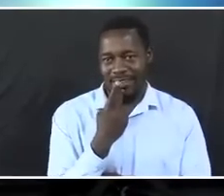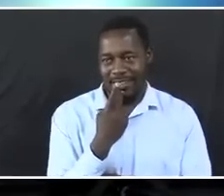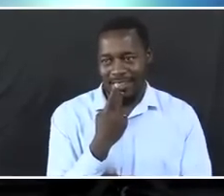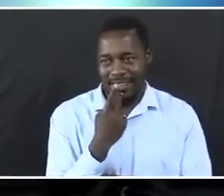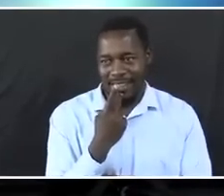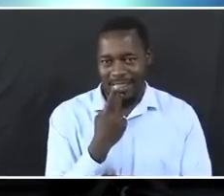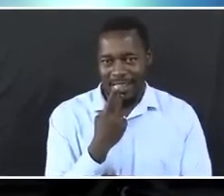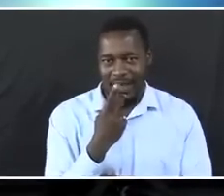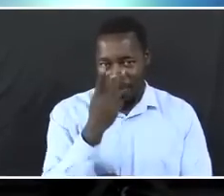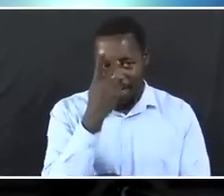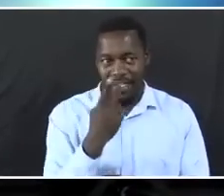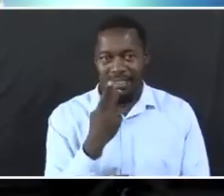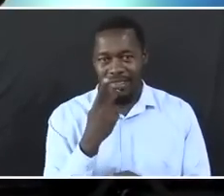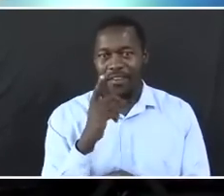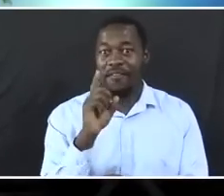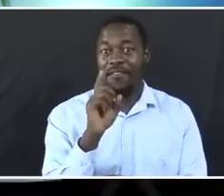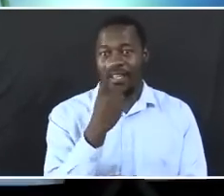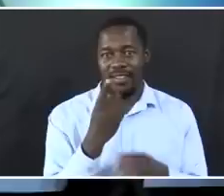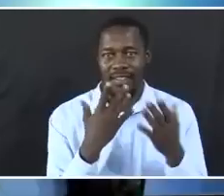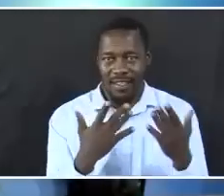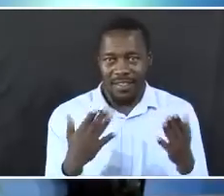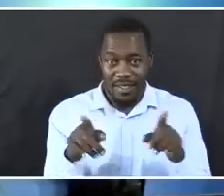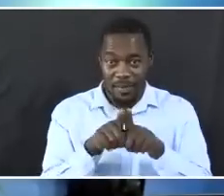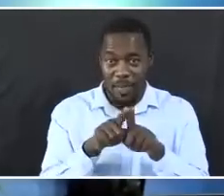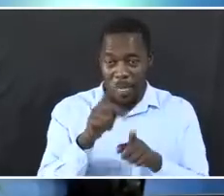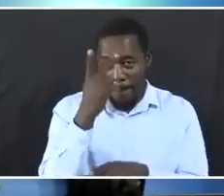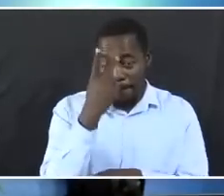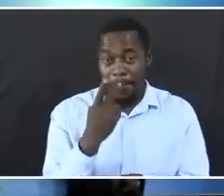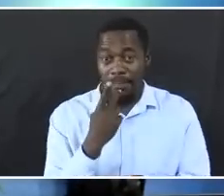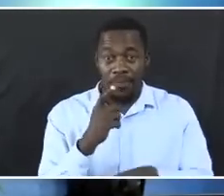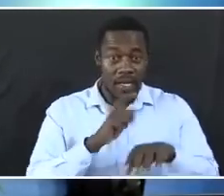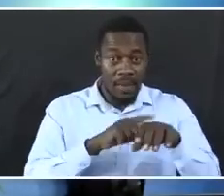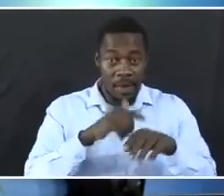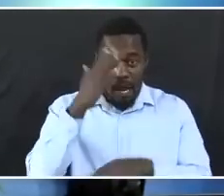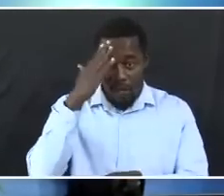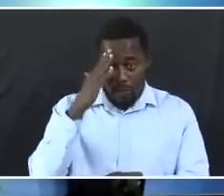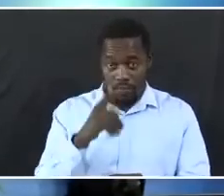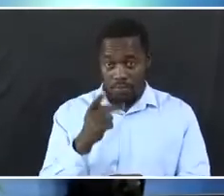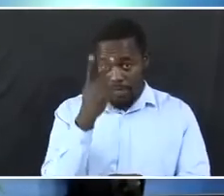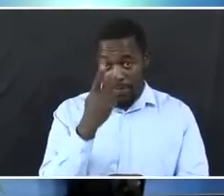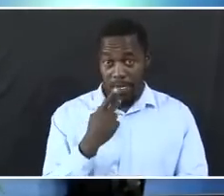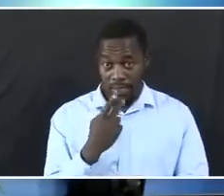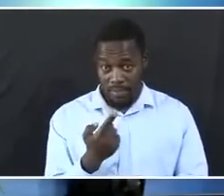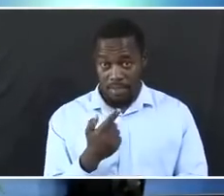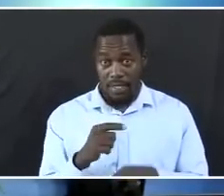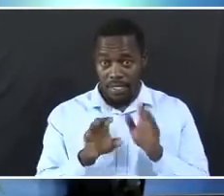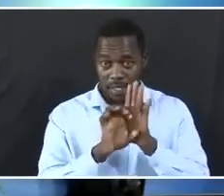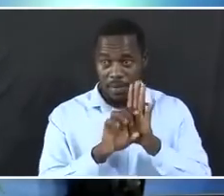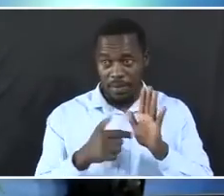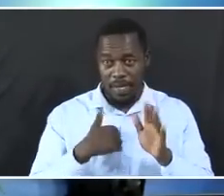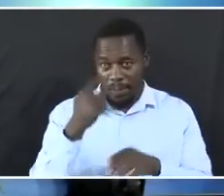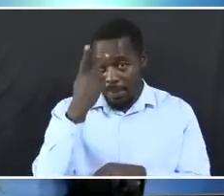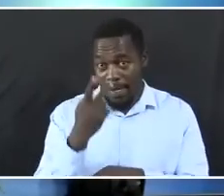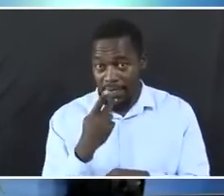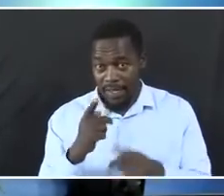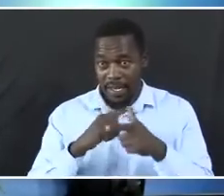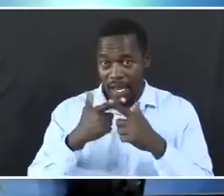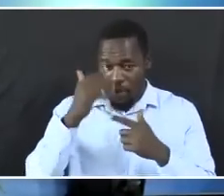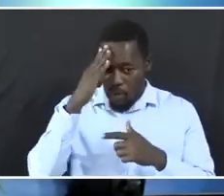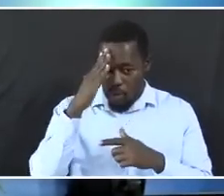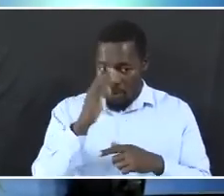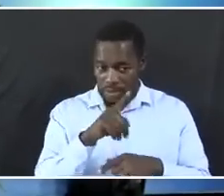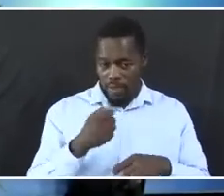respect. And as a parent, once I know Maurice wants to date my girl, I would want